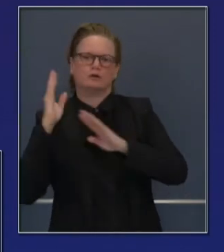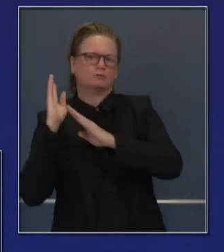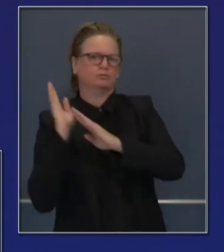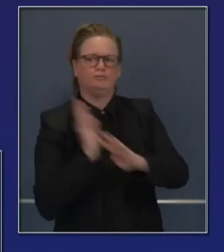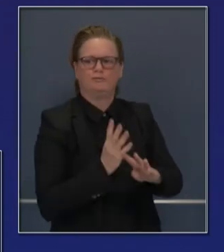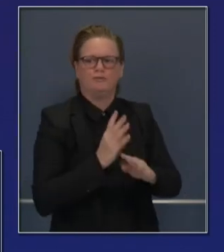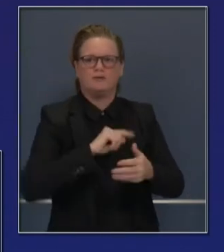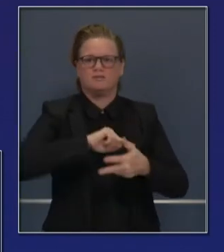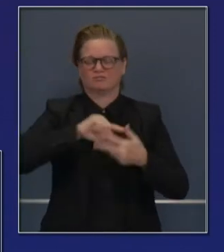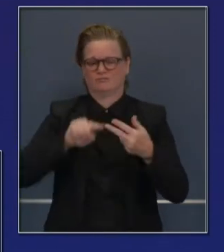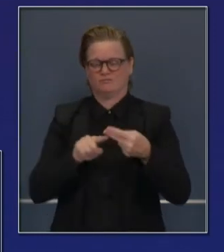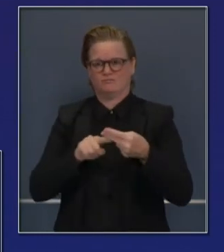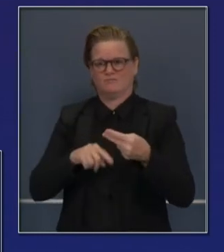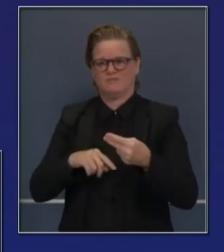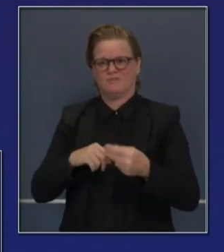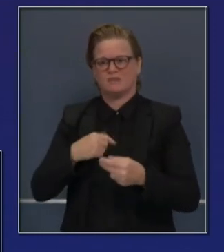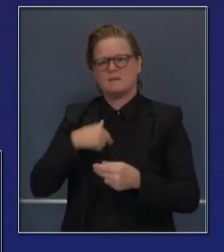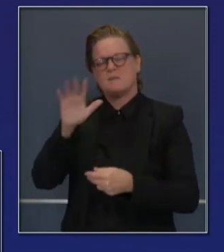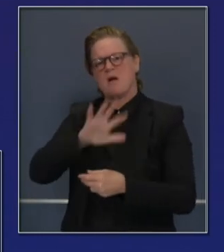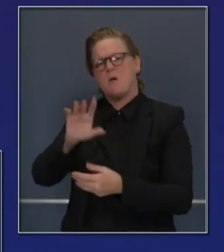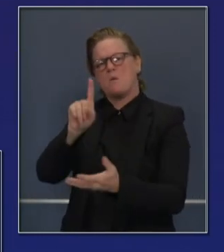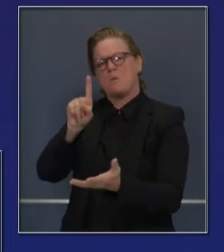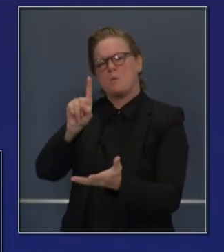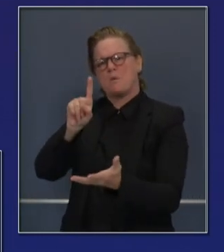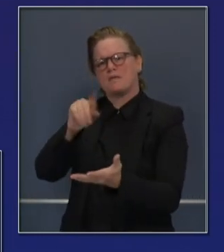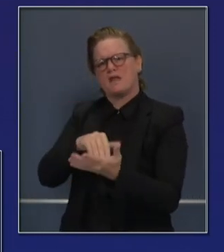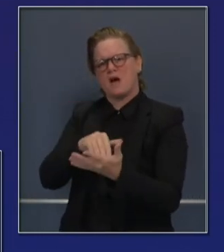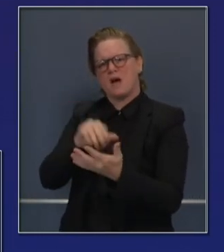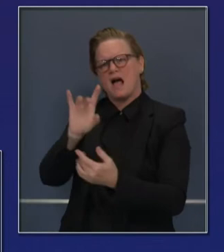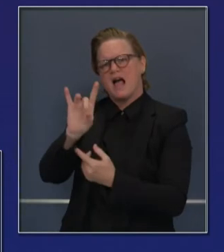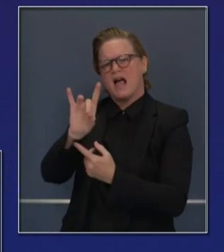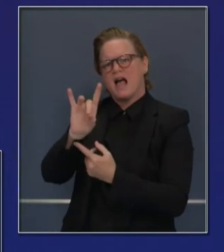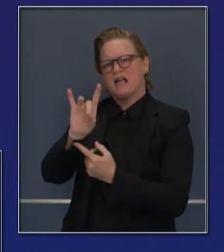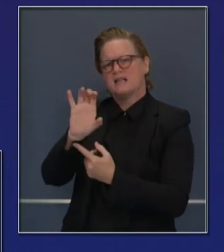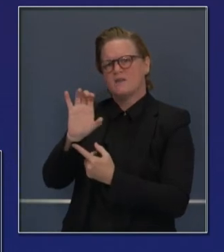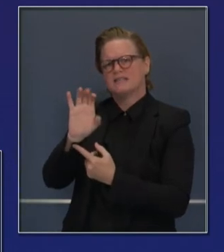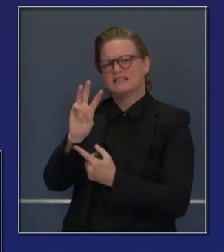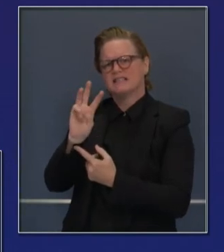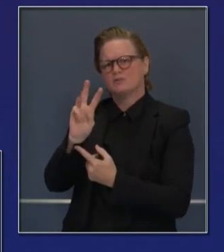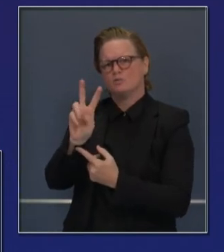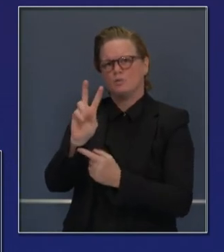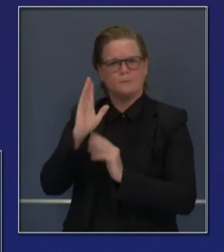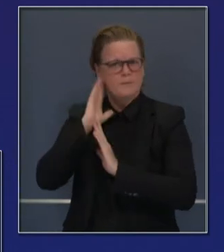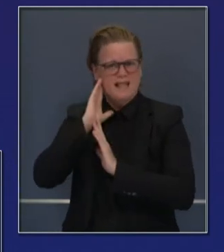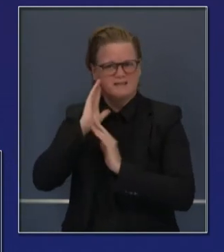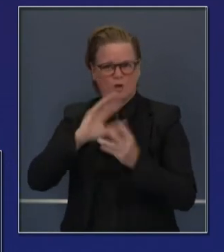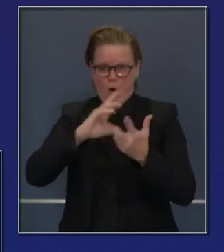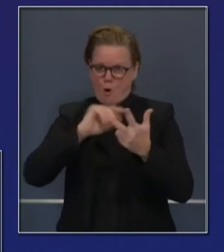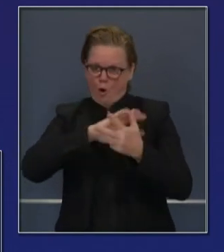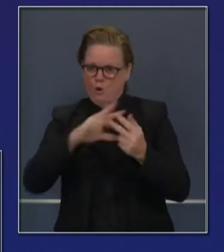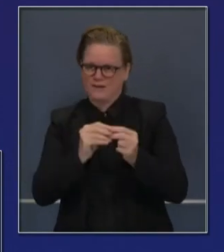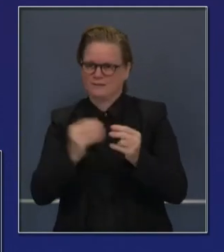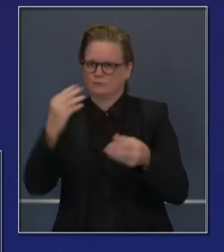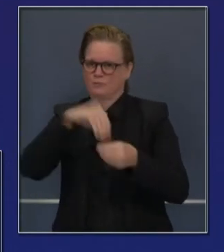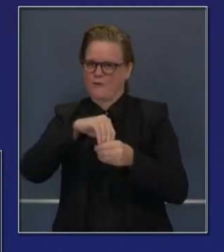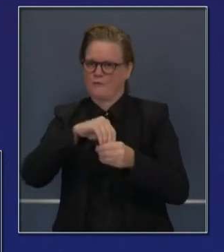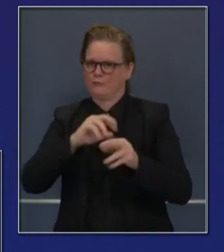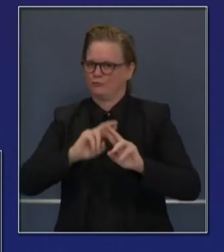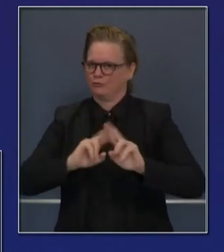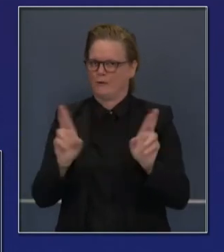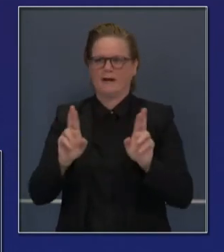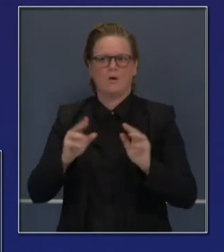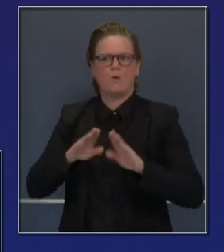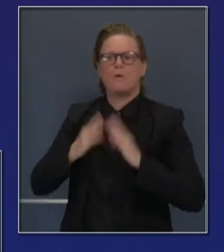beds, 1,862. We have some additional capacity as needed where we could go beyond these numbers.